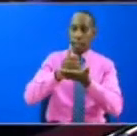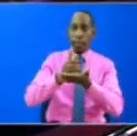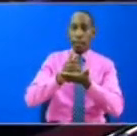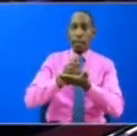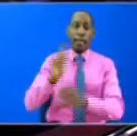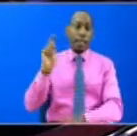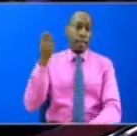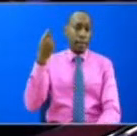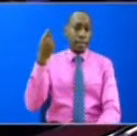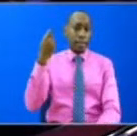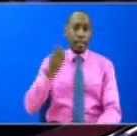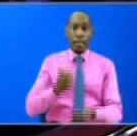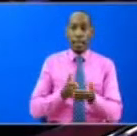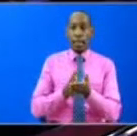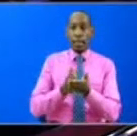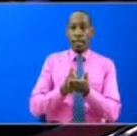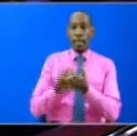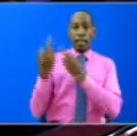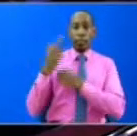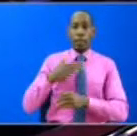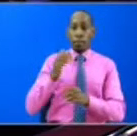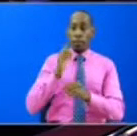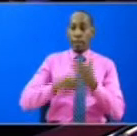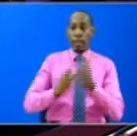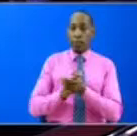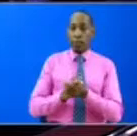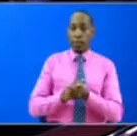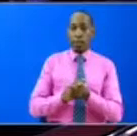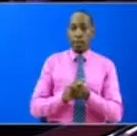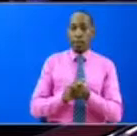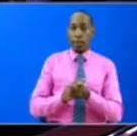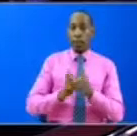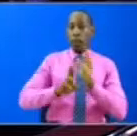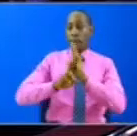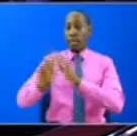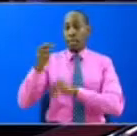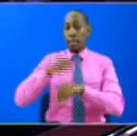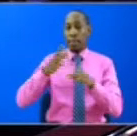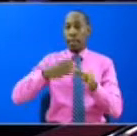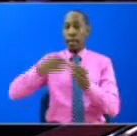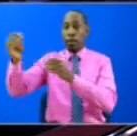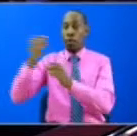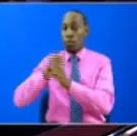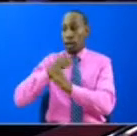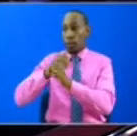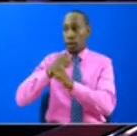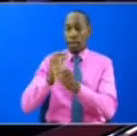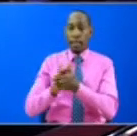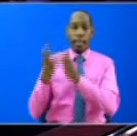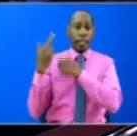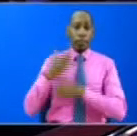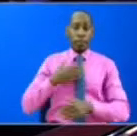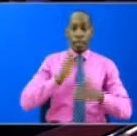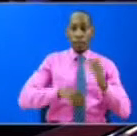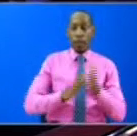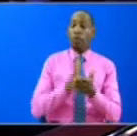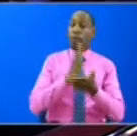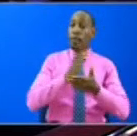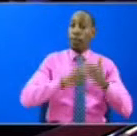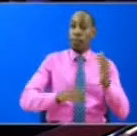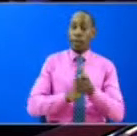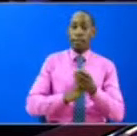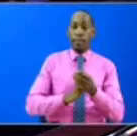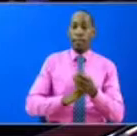the president. My business is to sit in while the president goes out on duty. My business is to ensure that